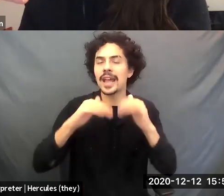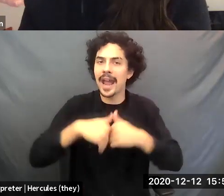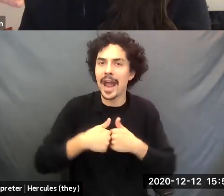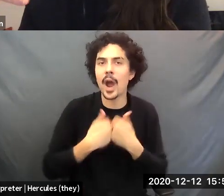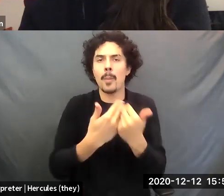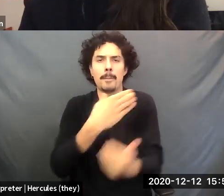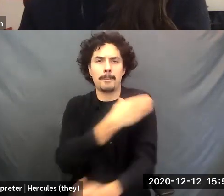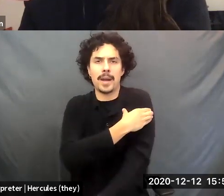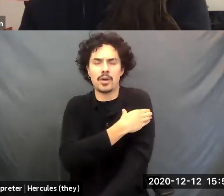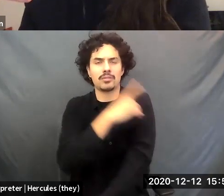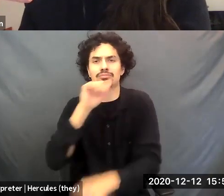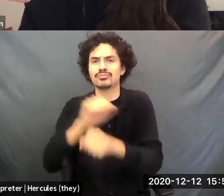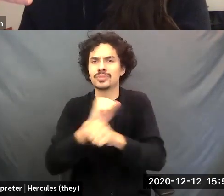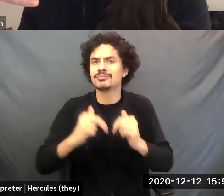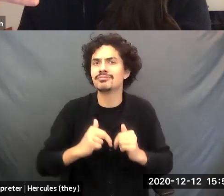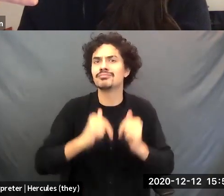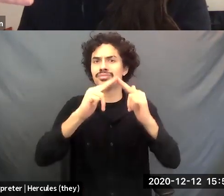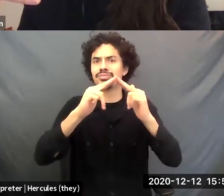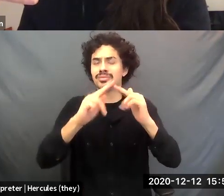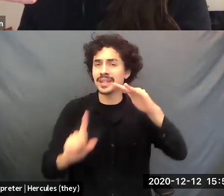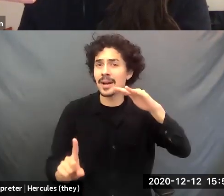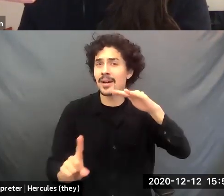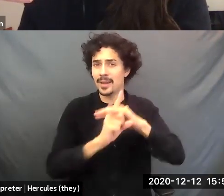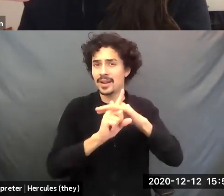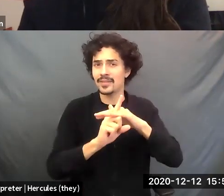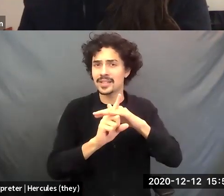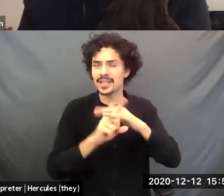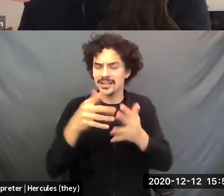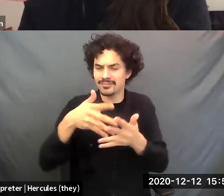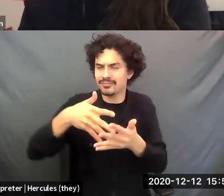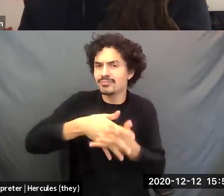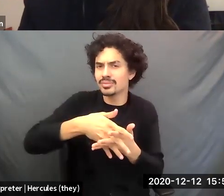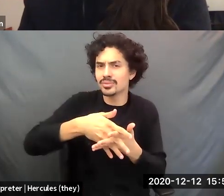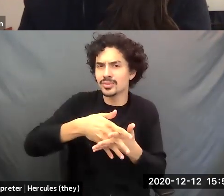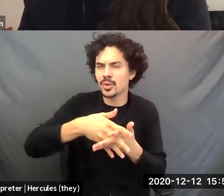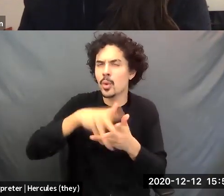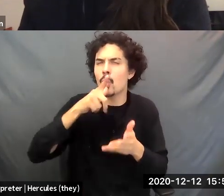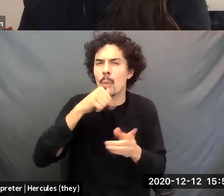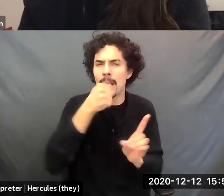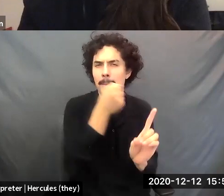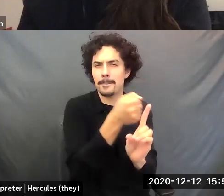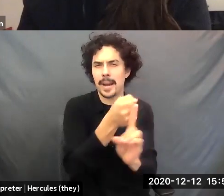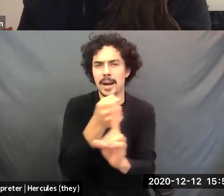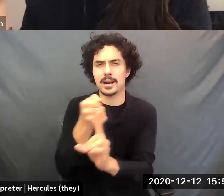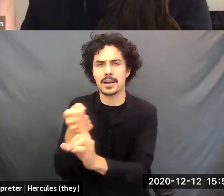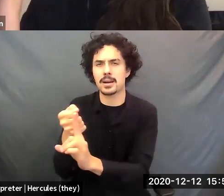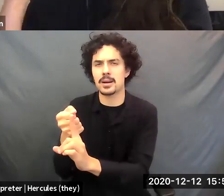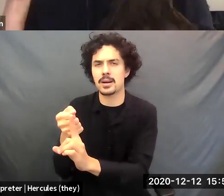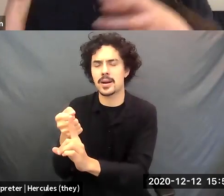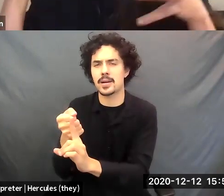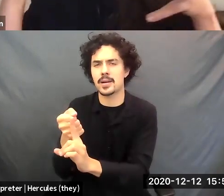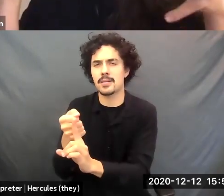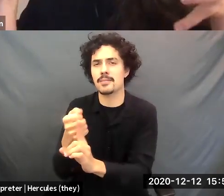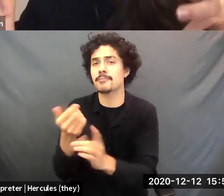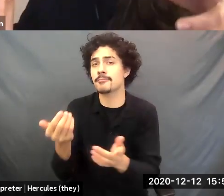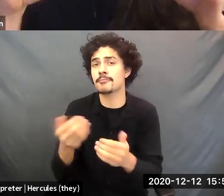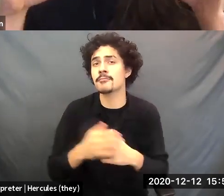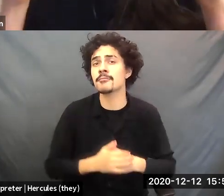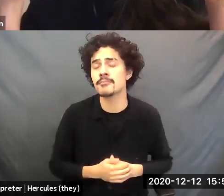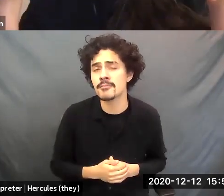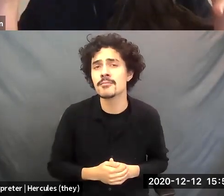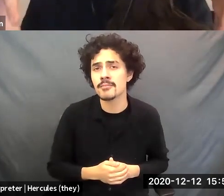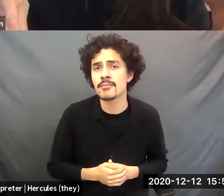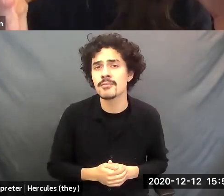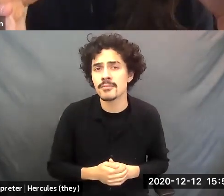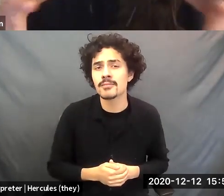being constructed, manifested, and who it impacts, and who it, you know, where, where it kind of